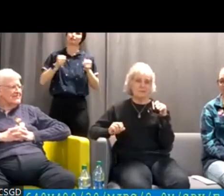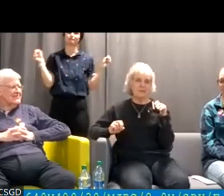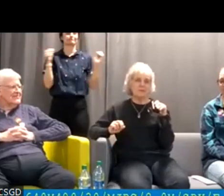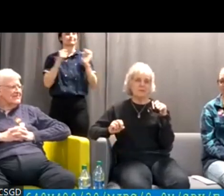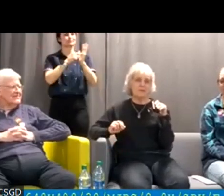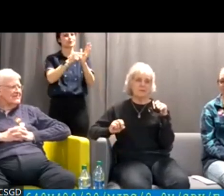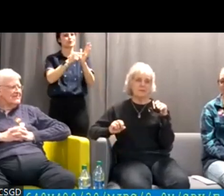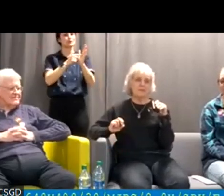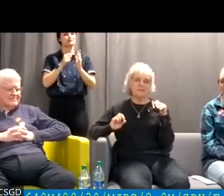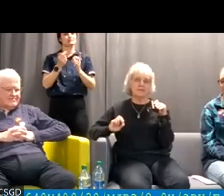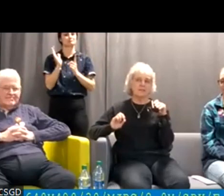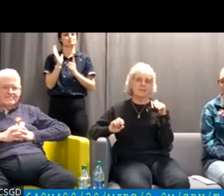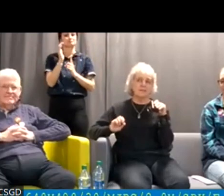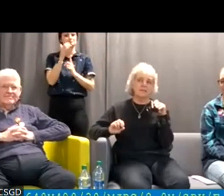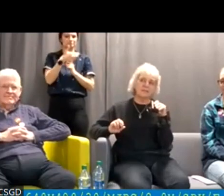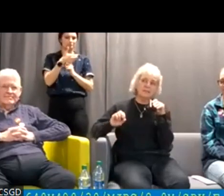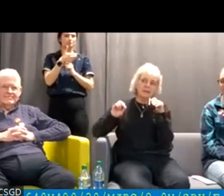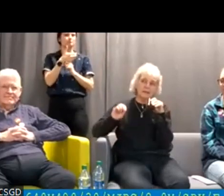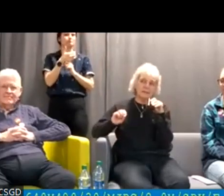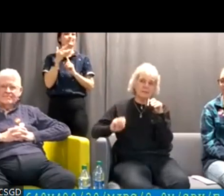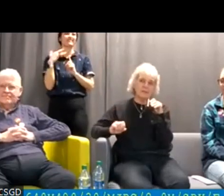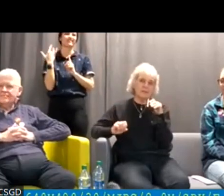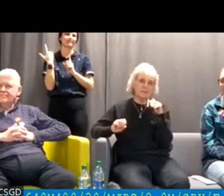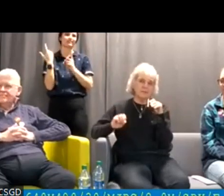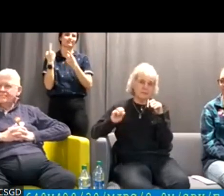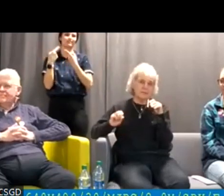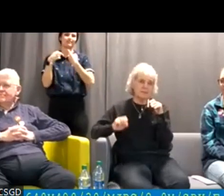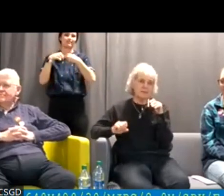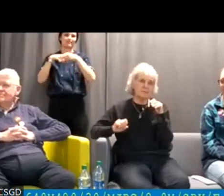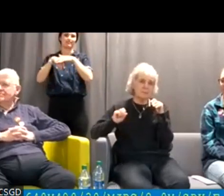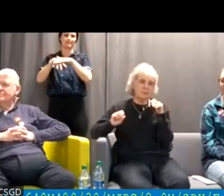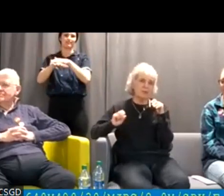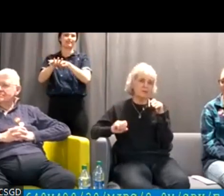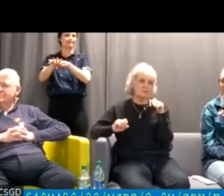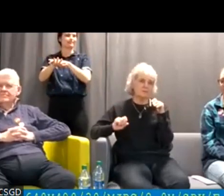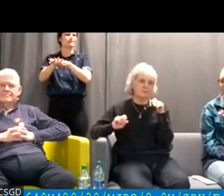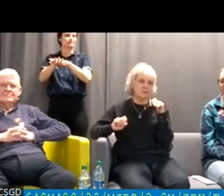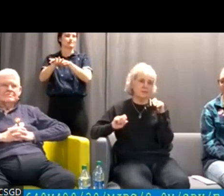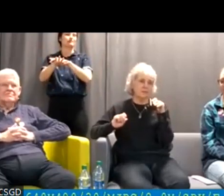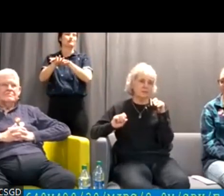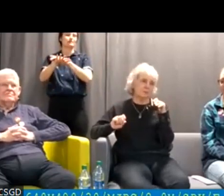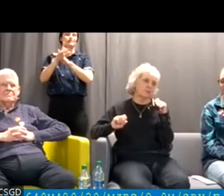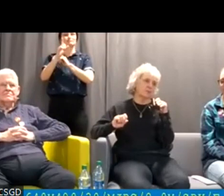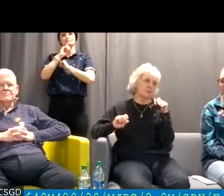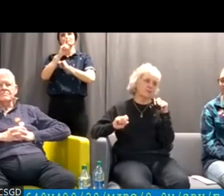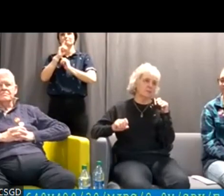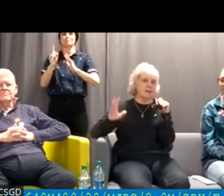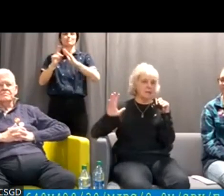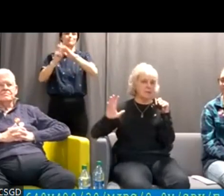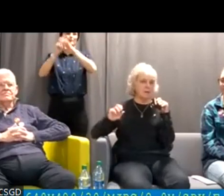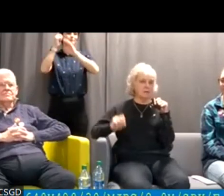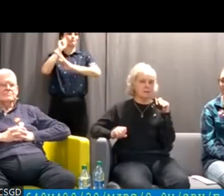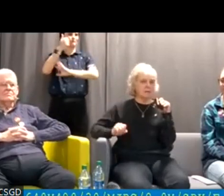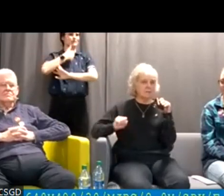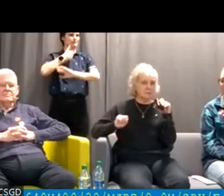those moments of feeling a little bit assimilated, sometimes that's coming up more for me as an older person. But I